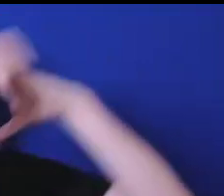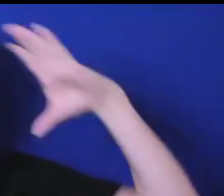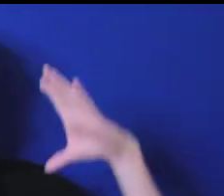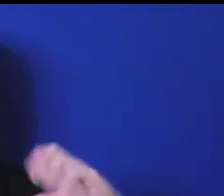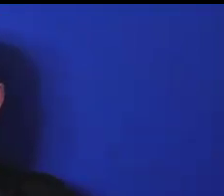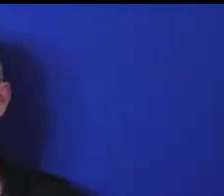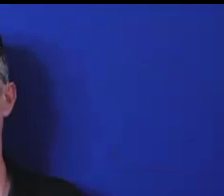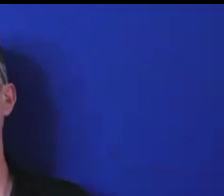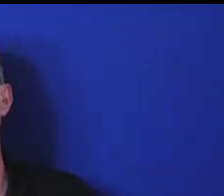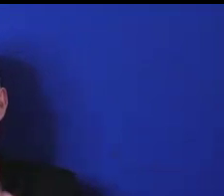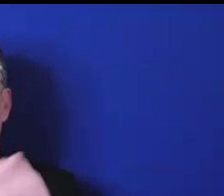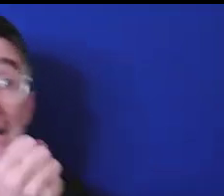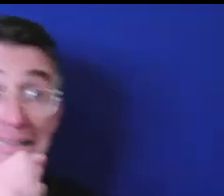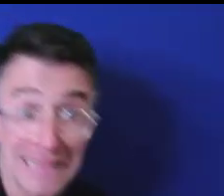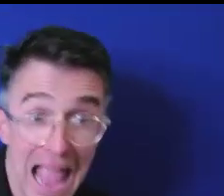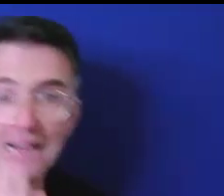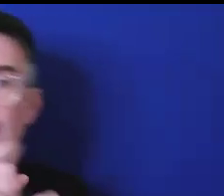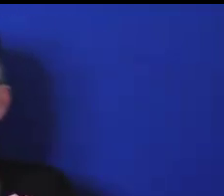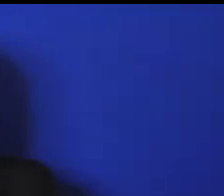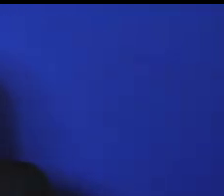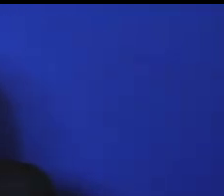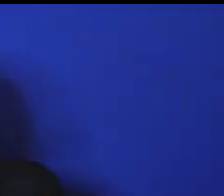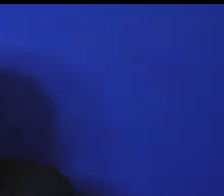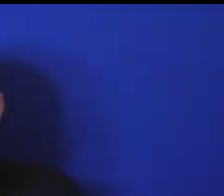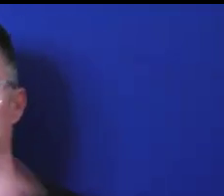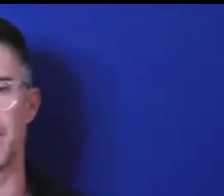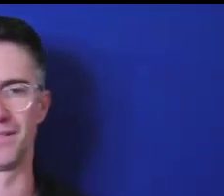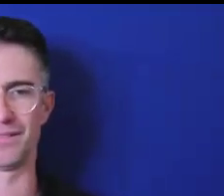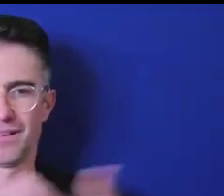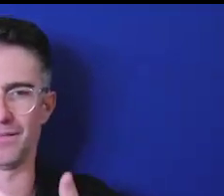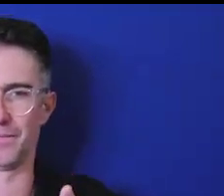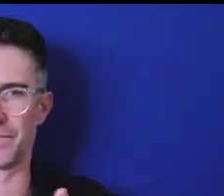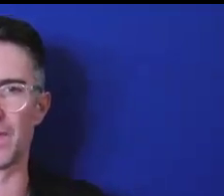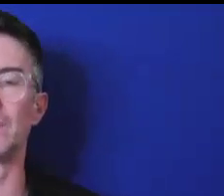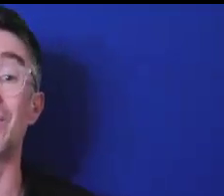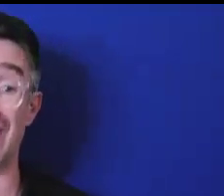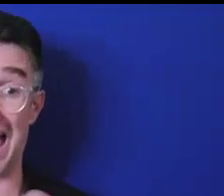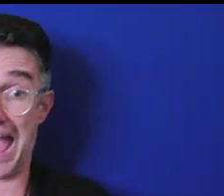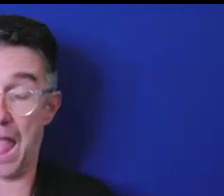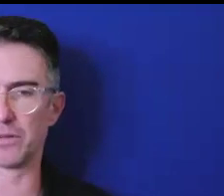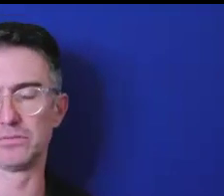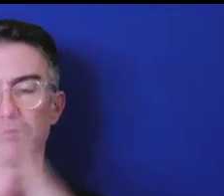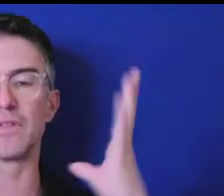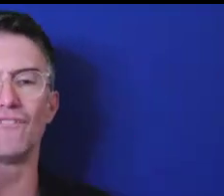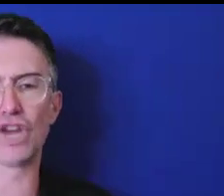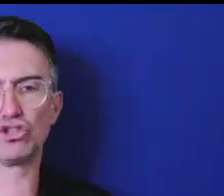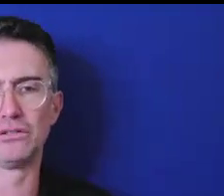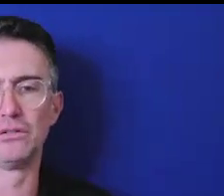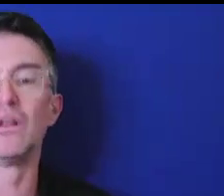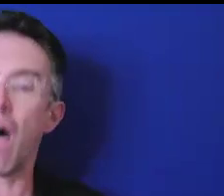functions are considered for the disability determination. Okay, thank you. And